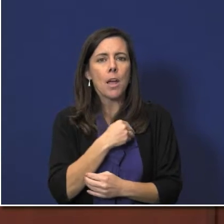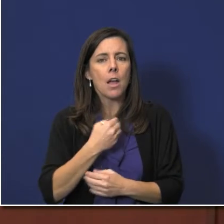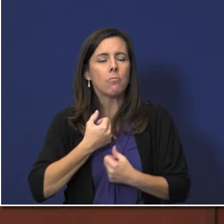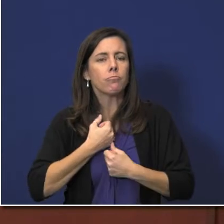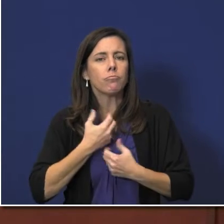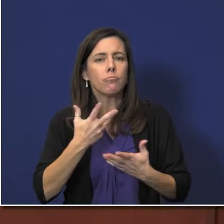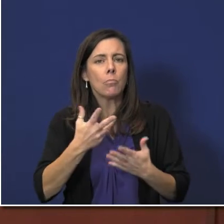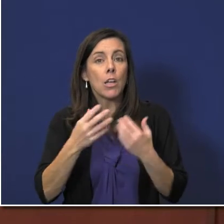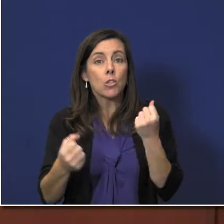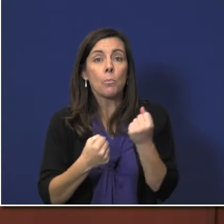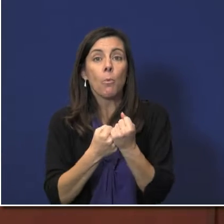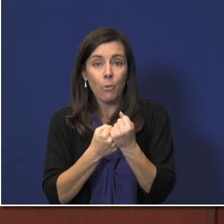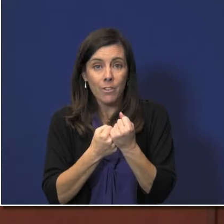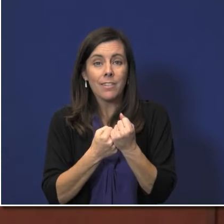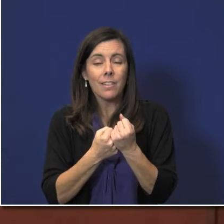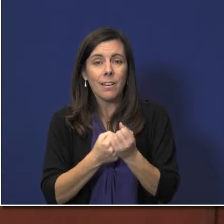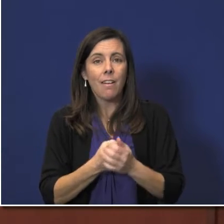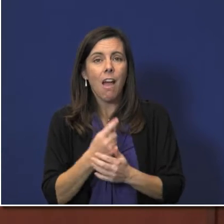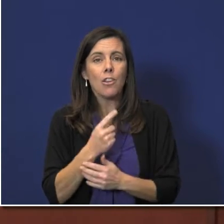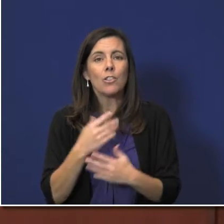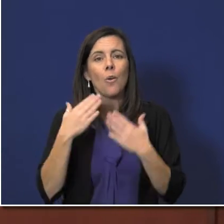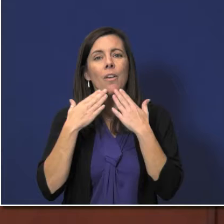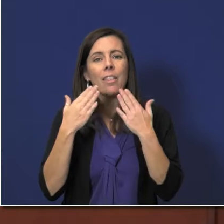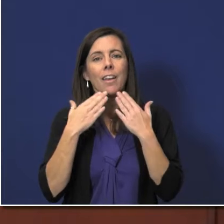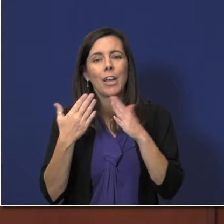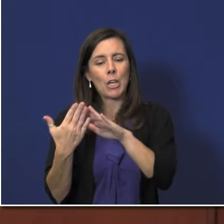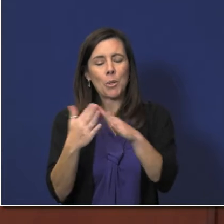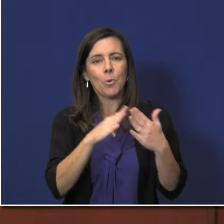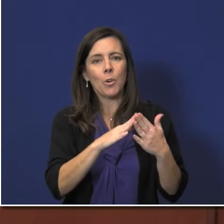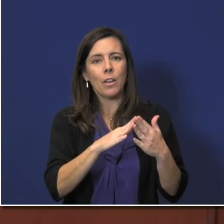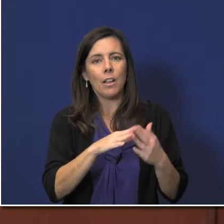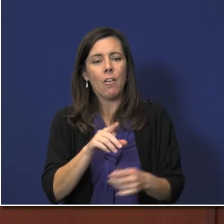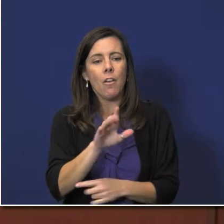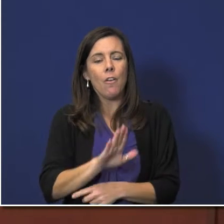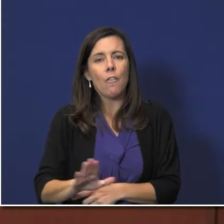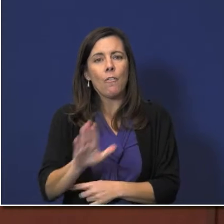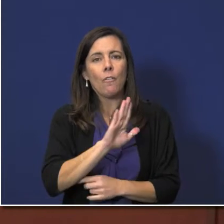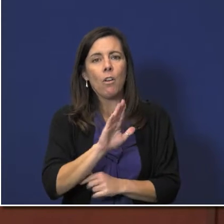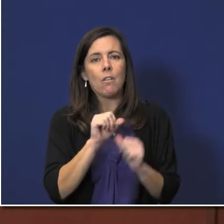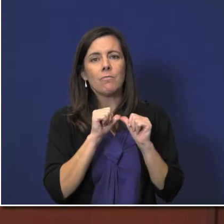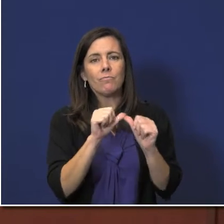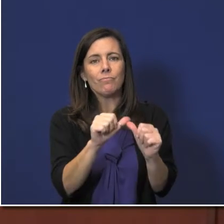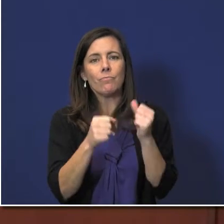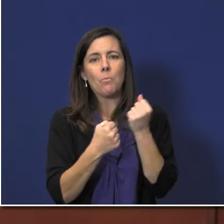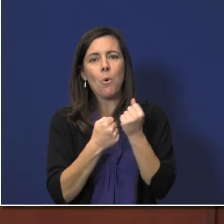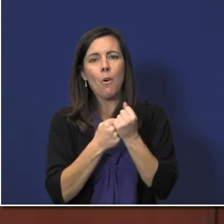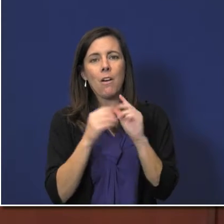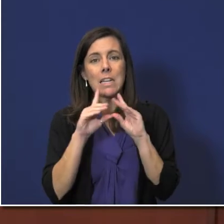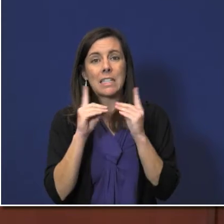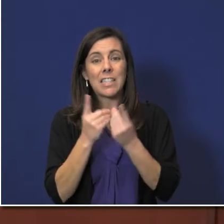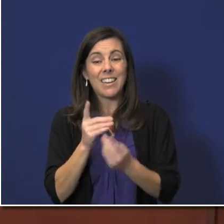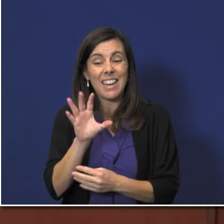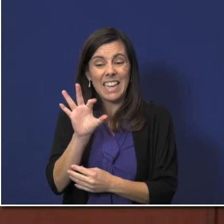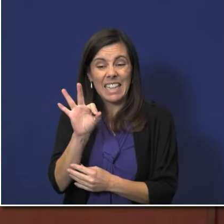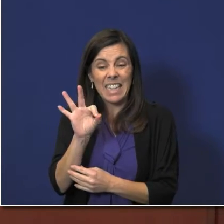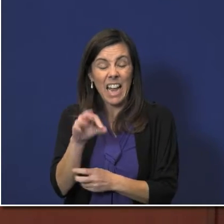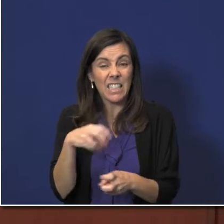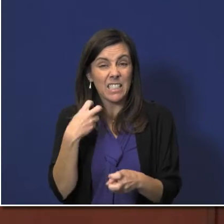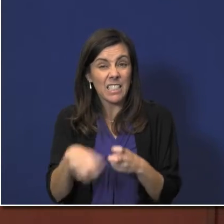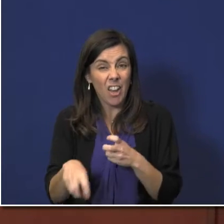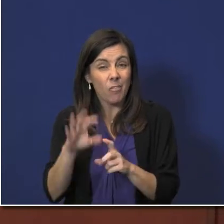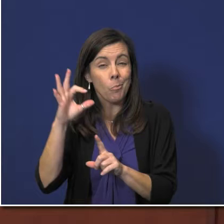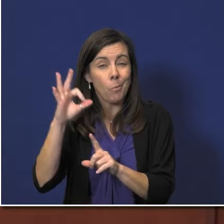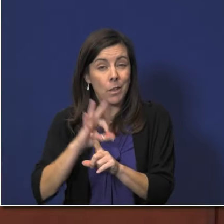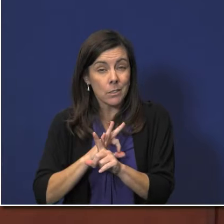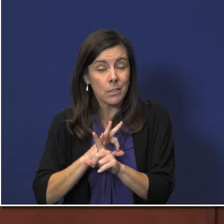their support. I thank the community for their ongoing support of the district through 9 difficult months,